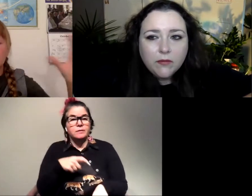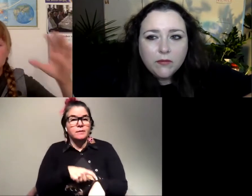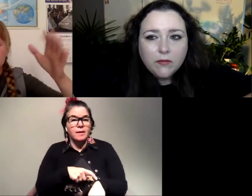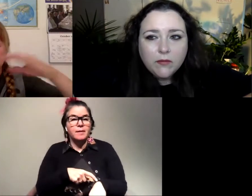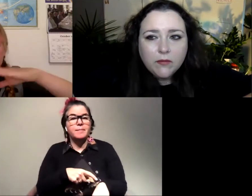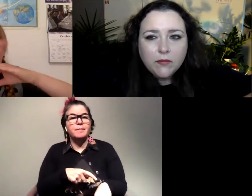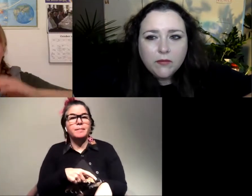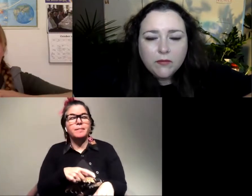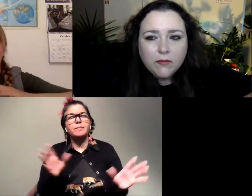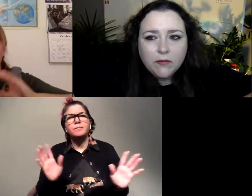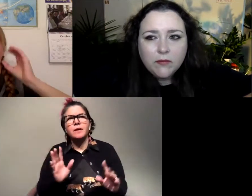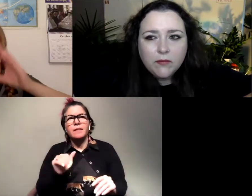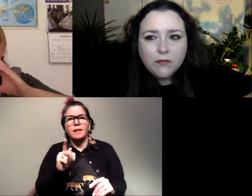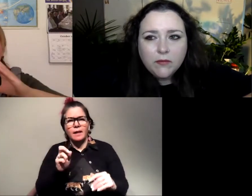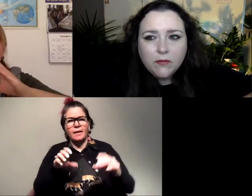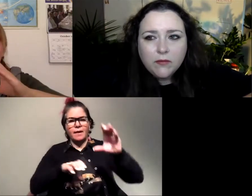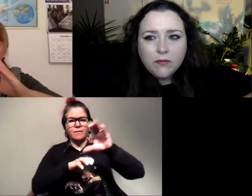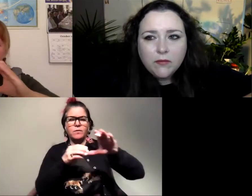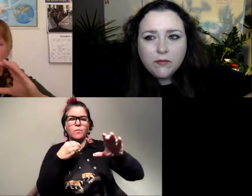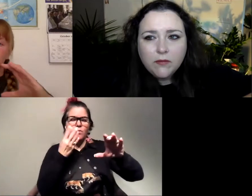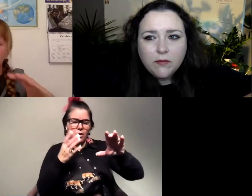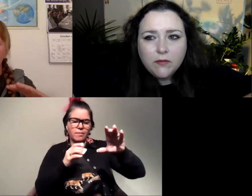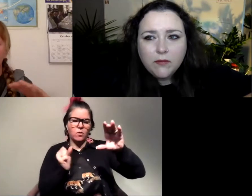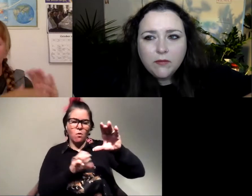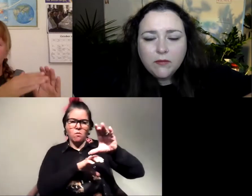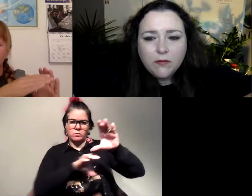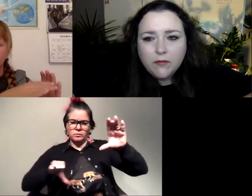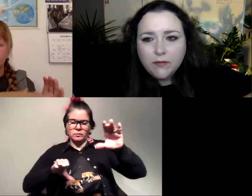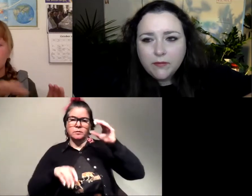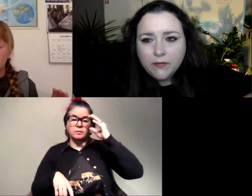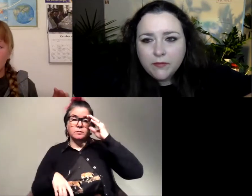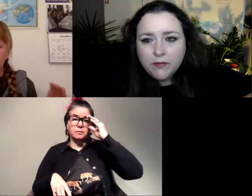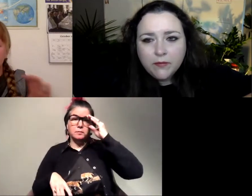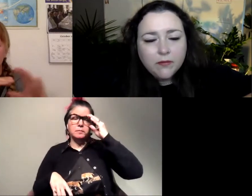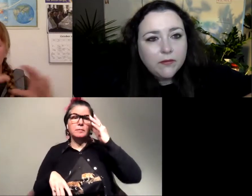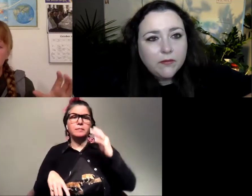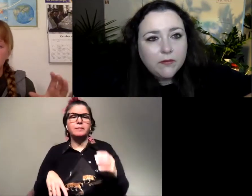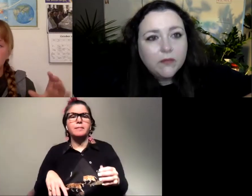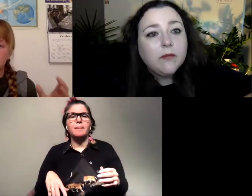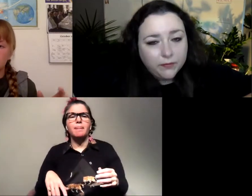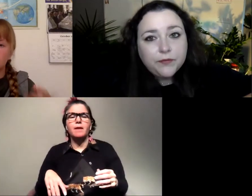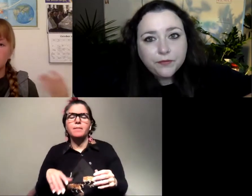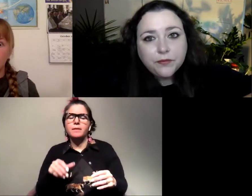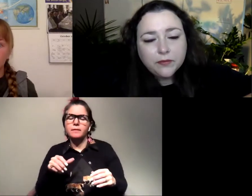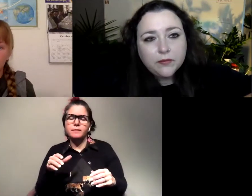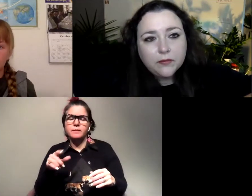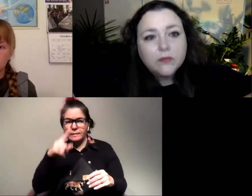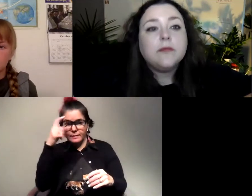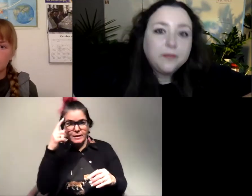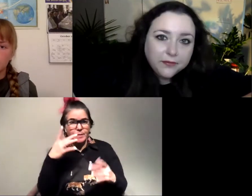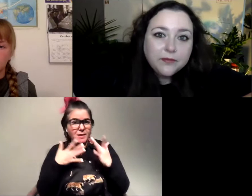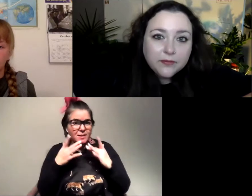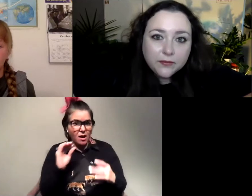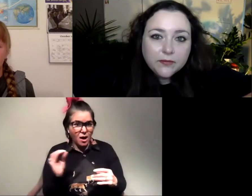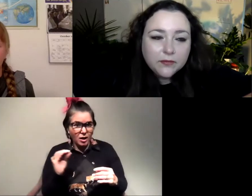so in these lakes that stratify into a warm zone and a cold zone, you might not have very much oxygen in the summer, but you might have a lot of oxygen